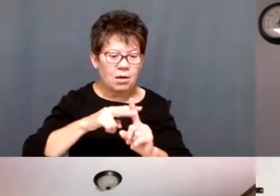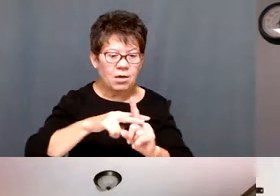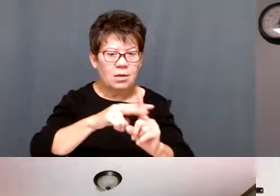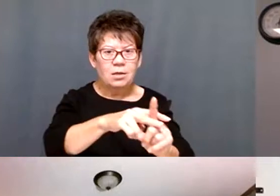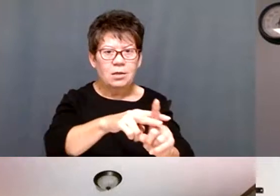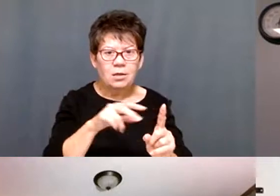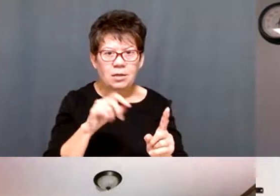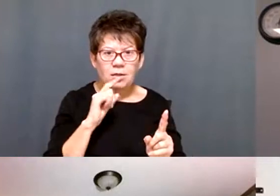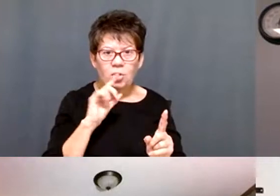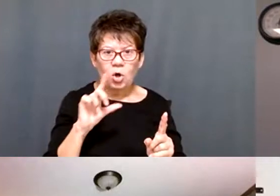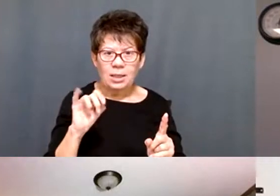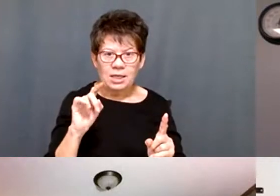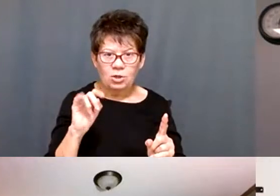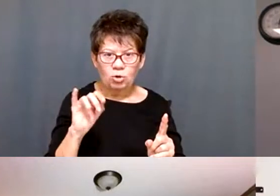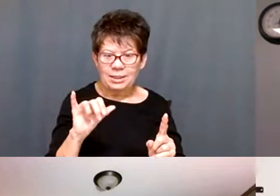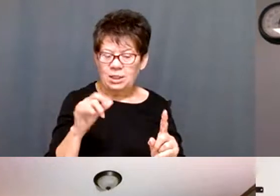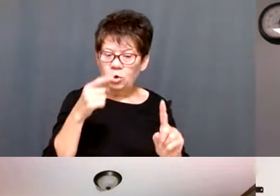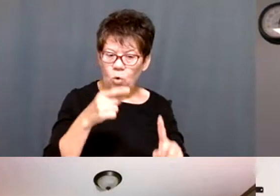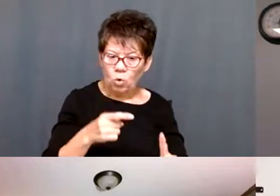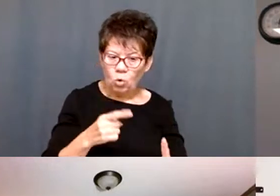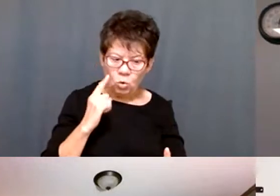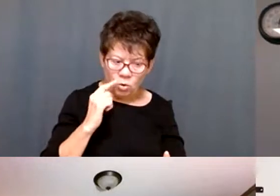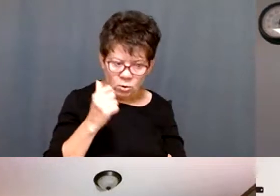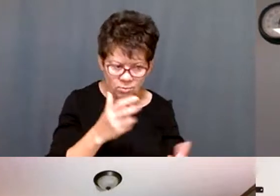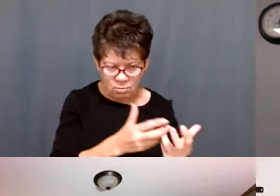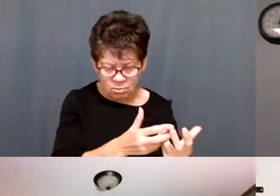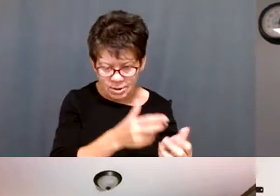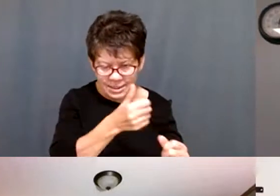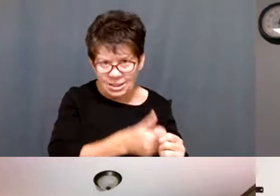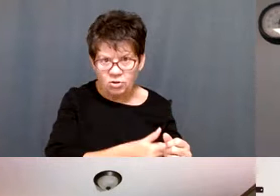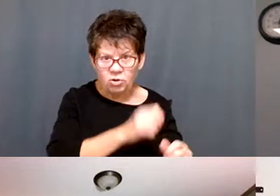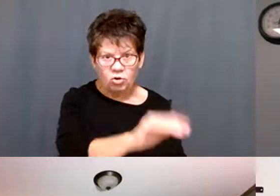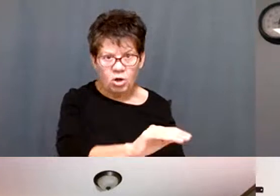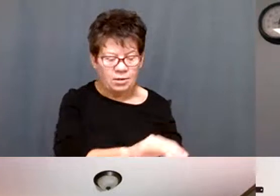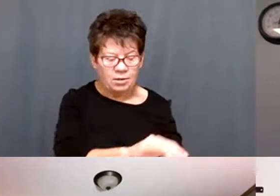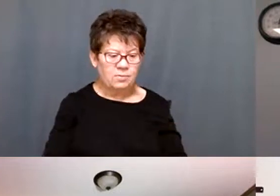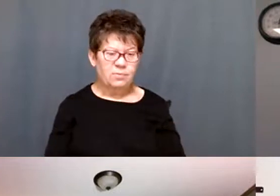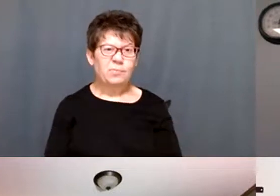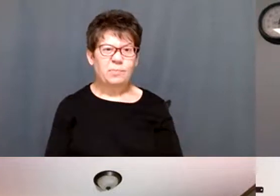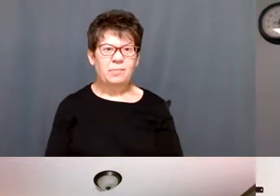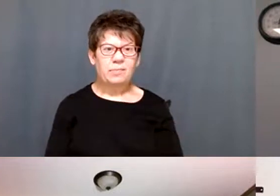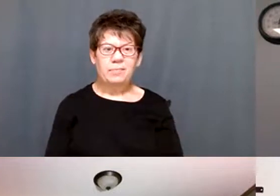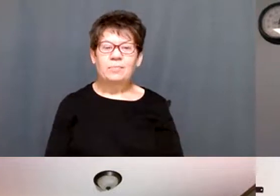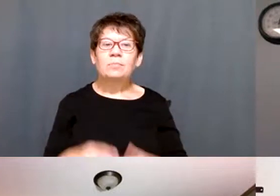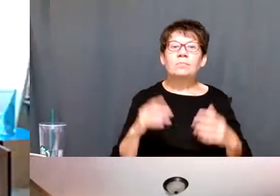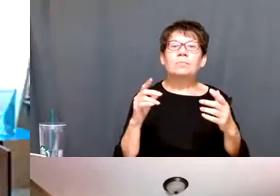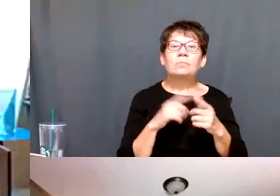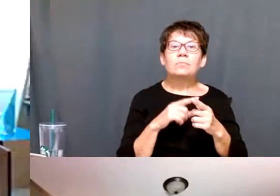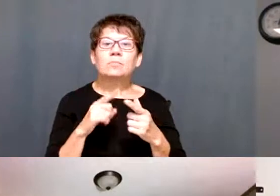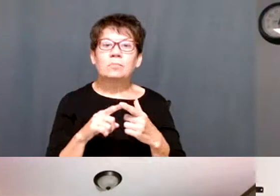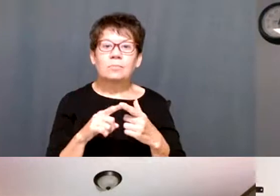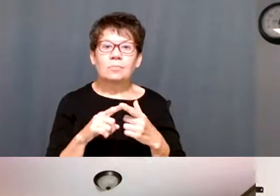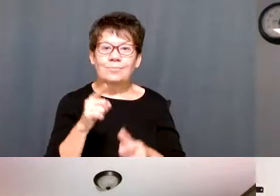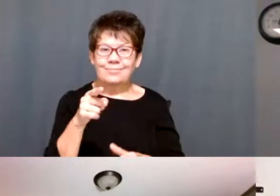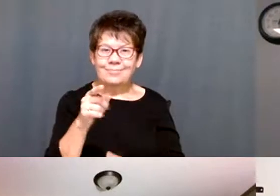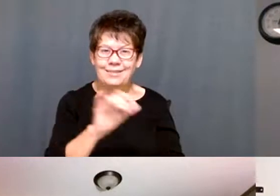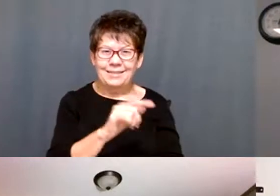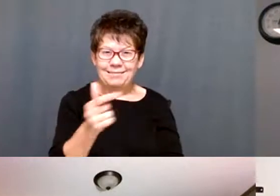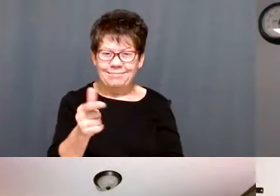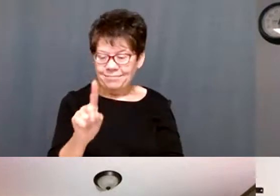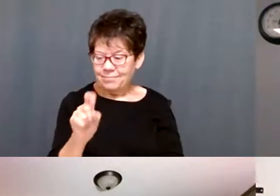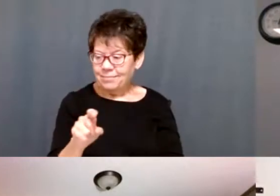and literacy goals for each child. So it will be an individual approach. And then I'm going to go to you on this one as well. Just